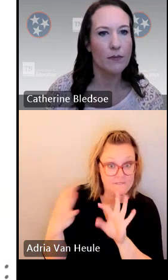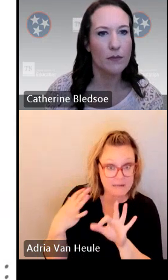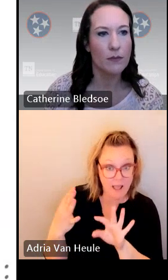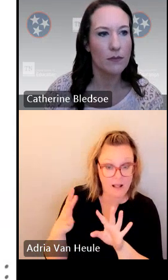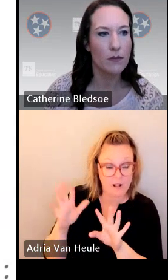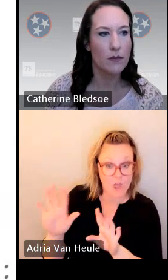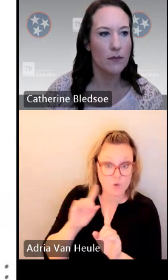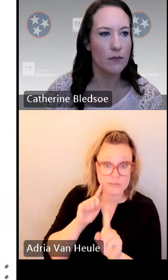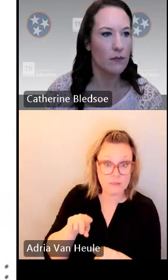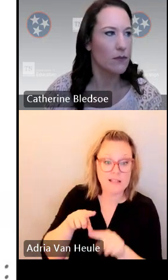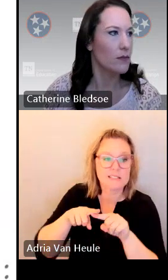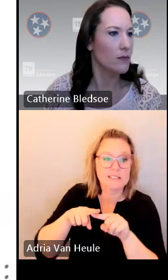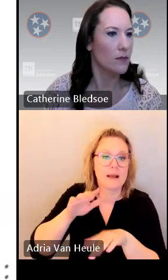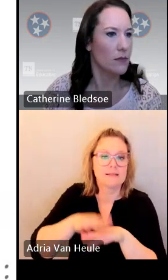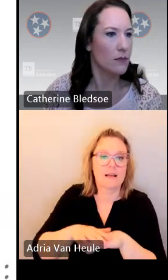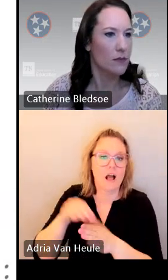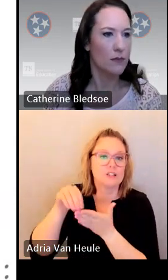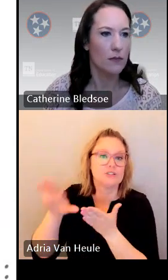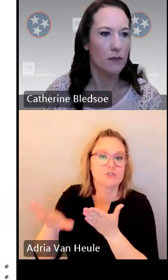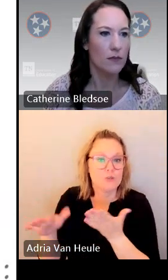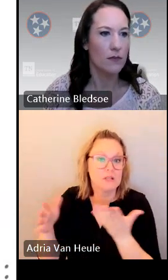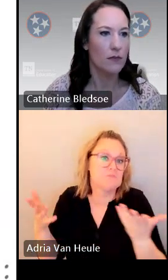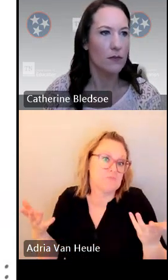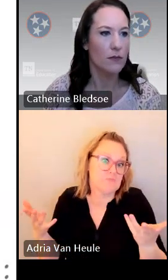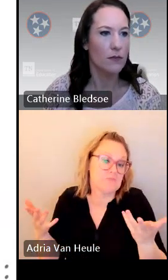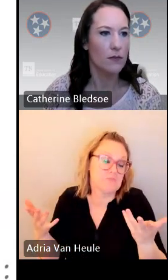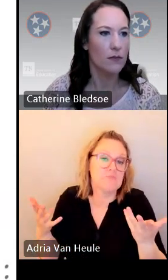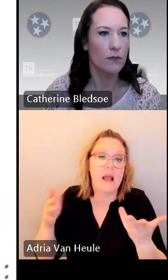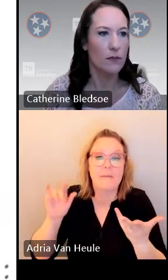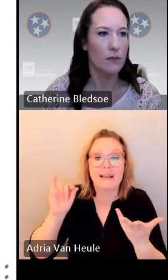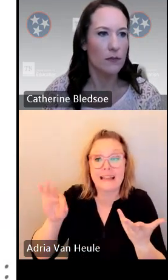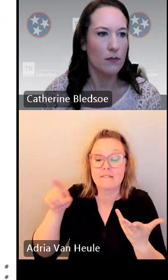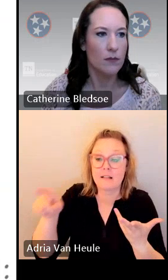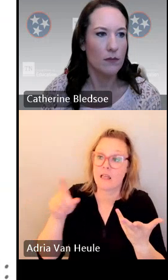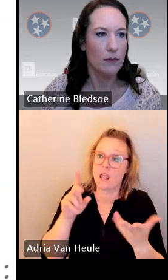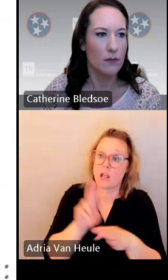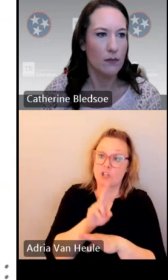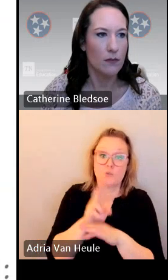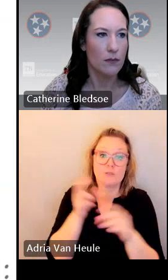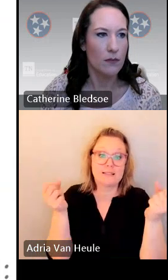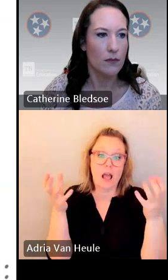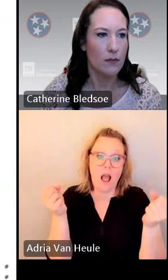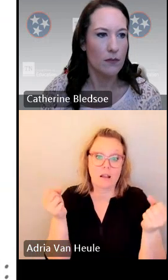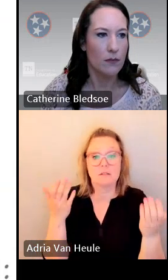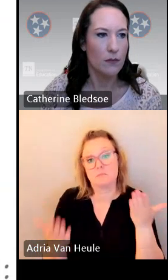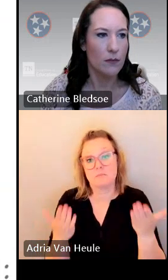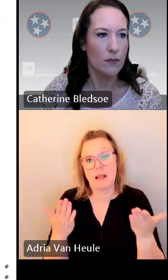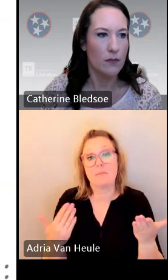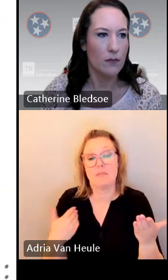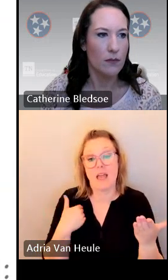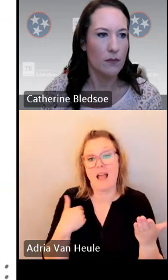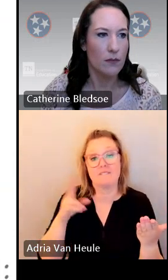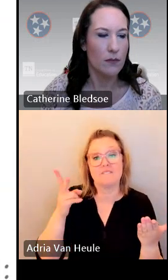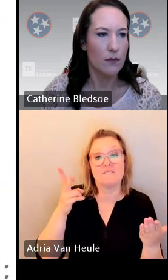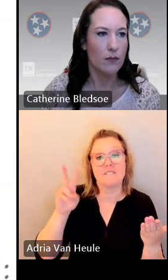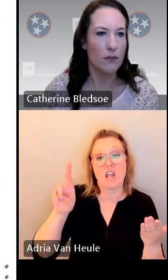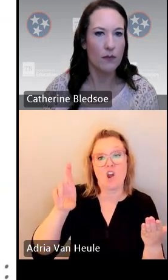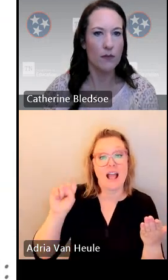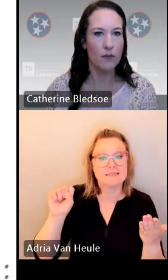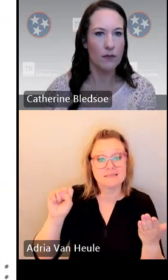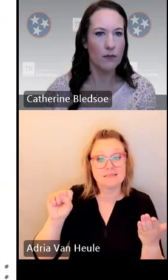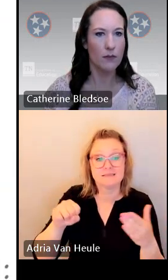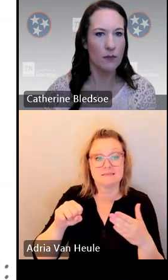it kind of depends on the student. So if they use sign language, then they may have a video relay system in their home that